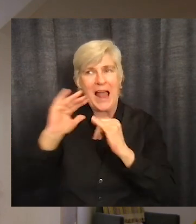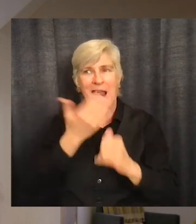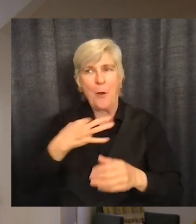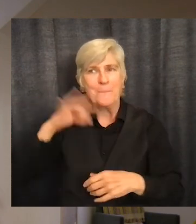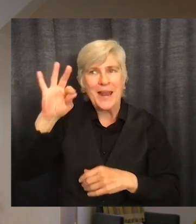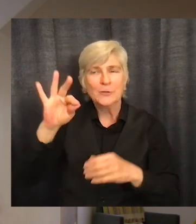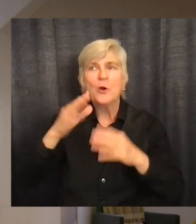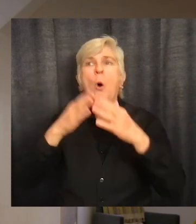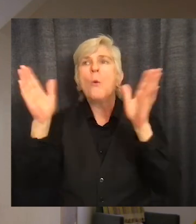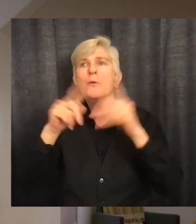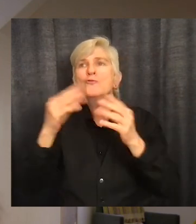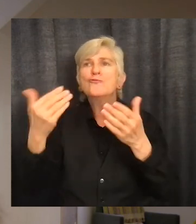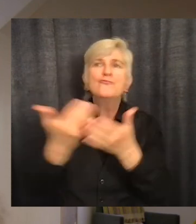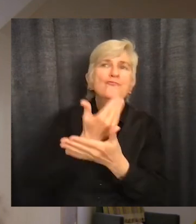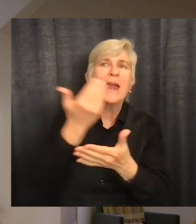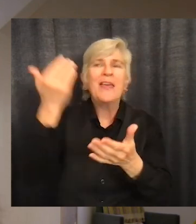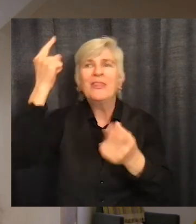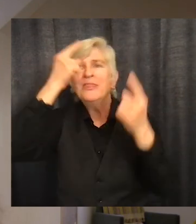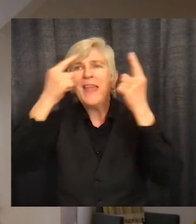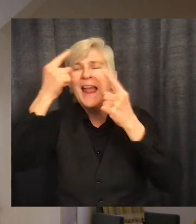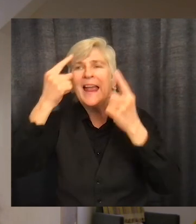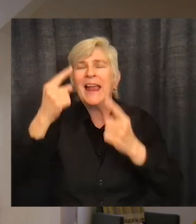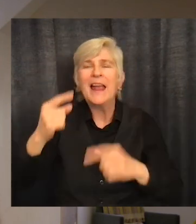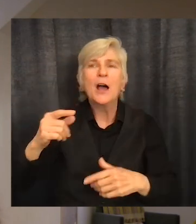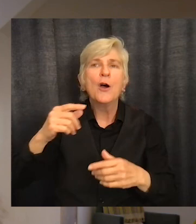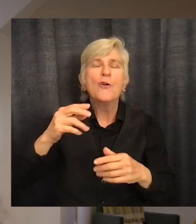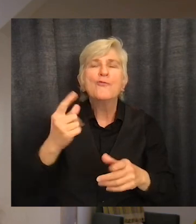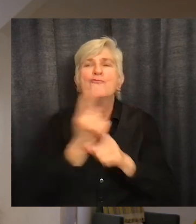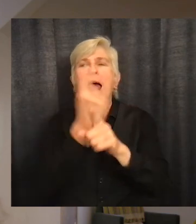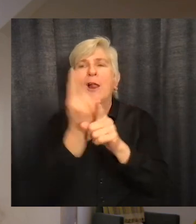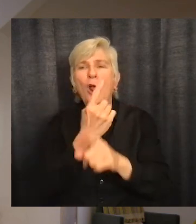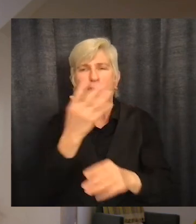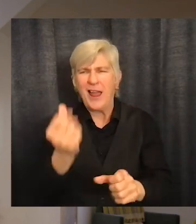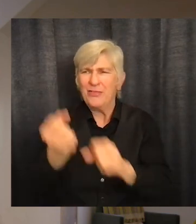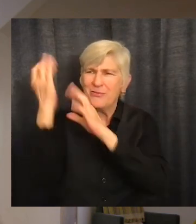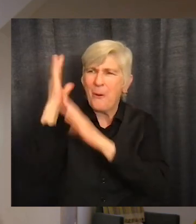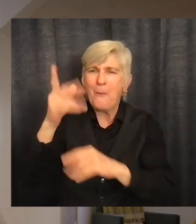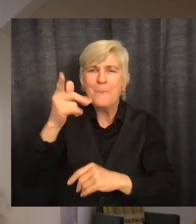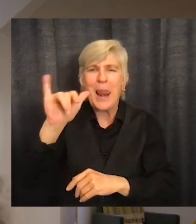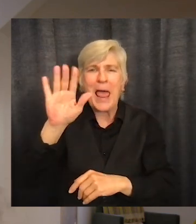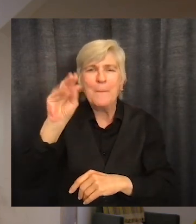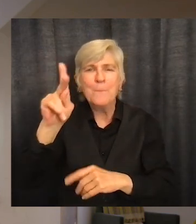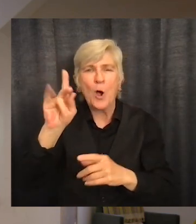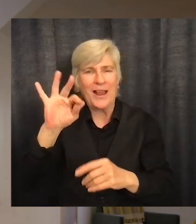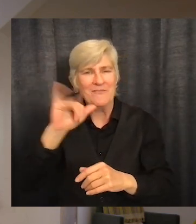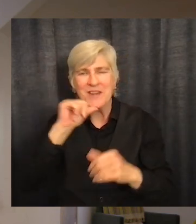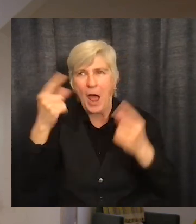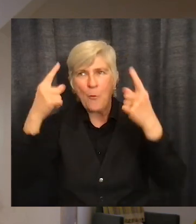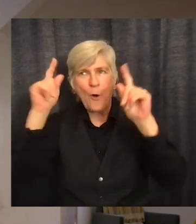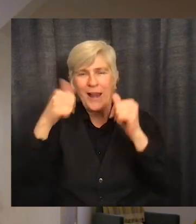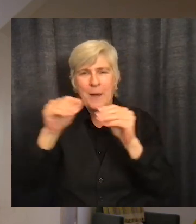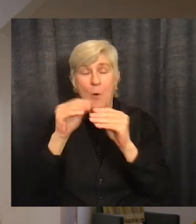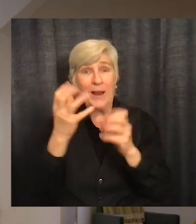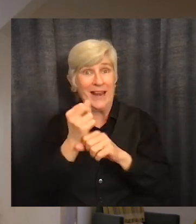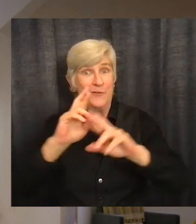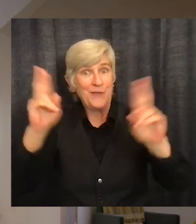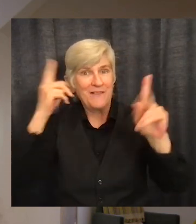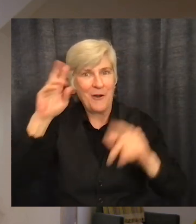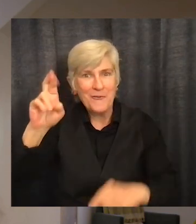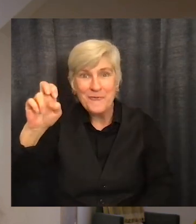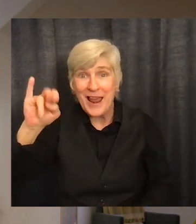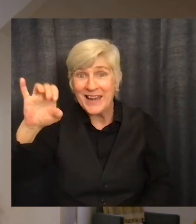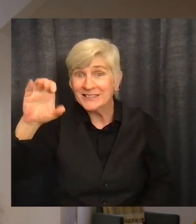Pinners, open to rethinking the regular, and willing to throw away the playbook when it just doesn't work for us anymore, getting ready